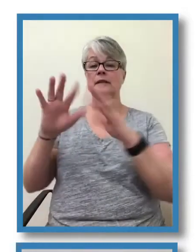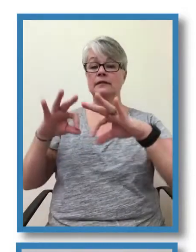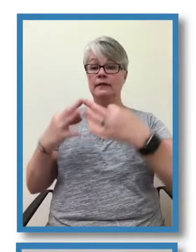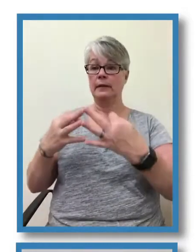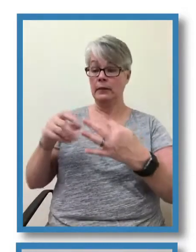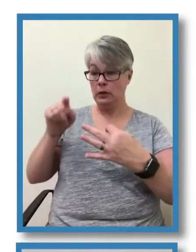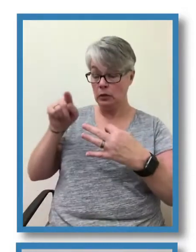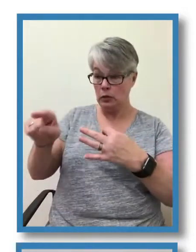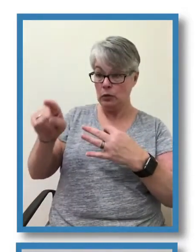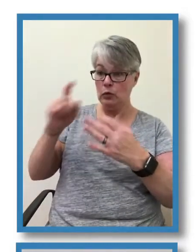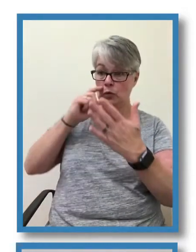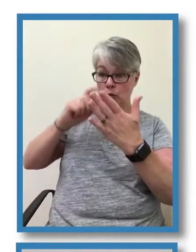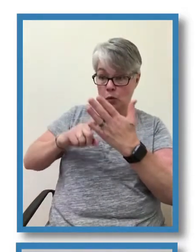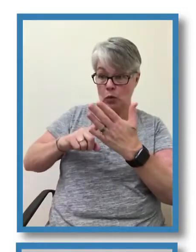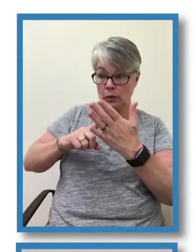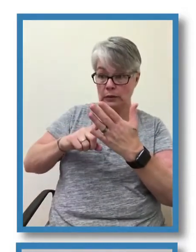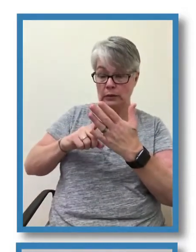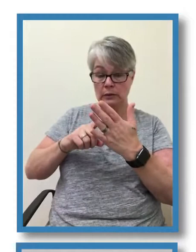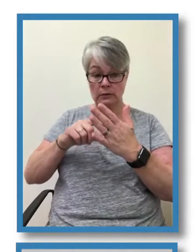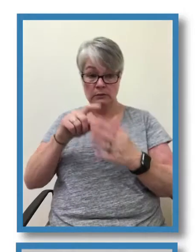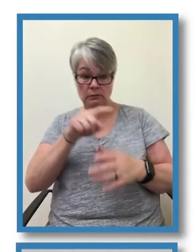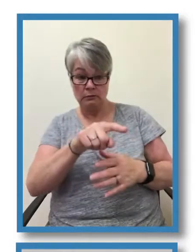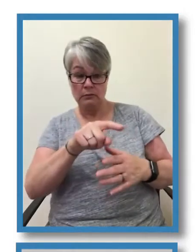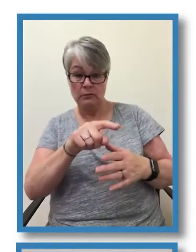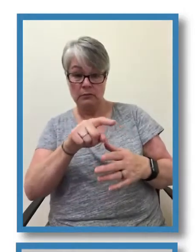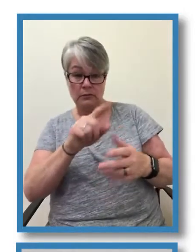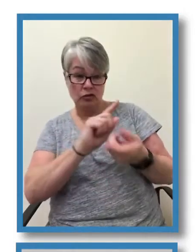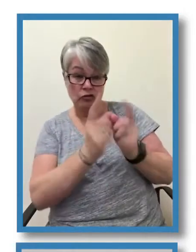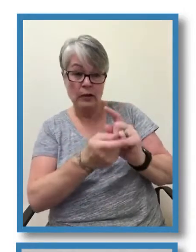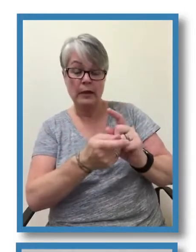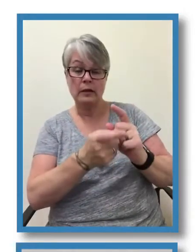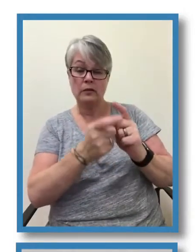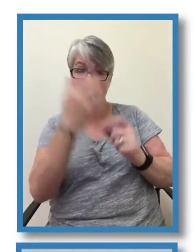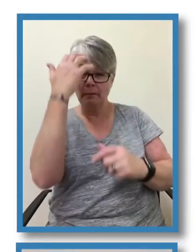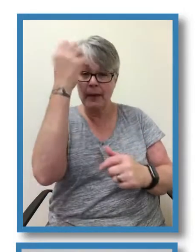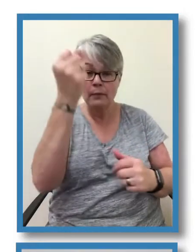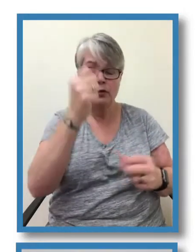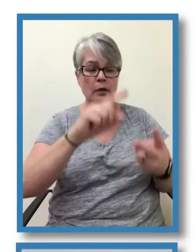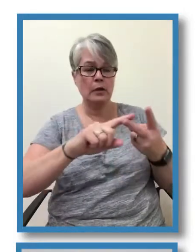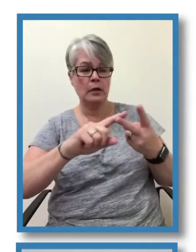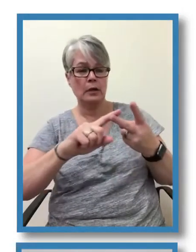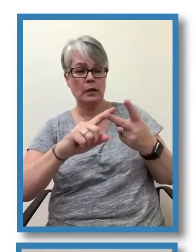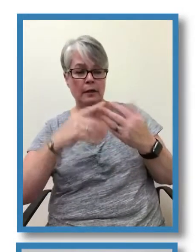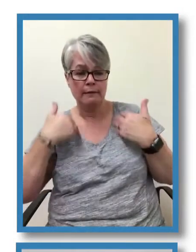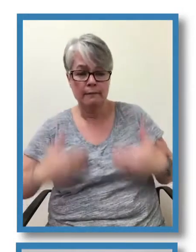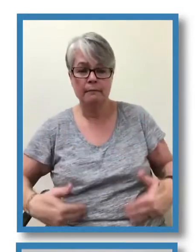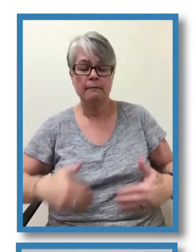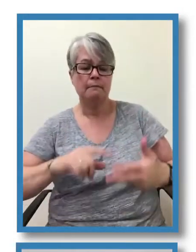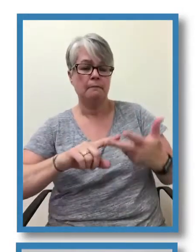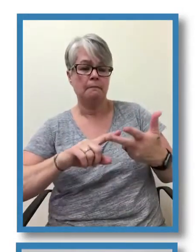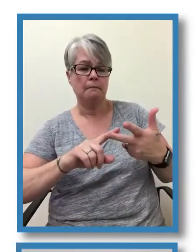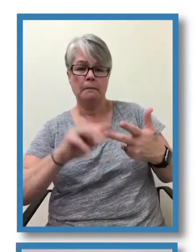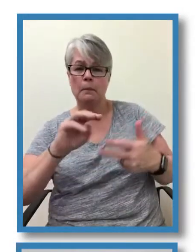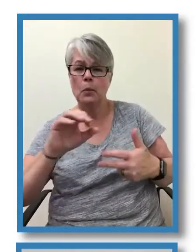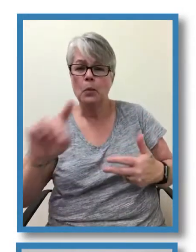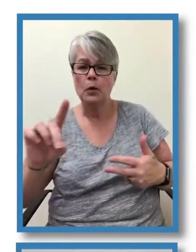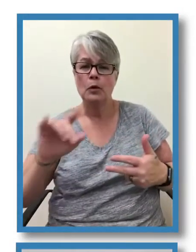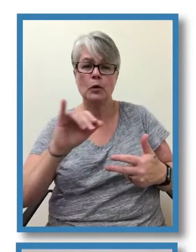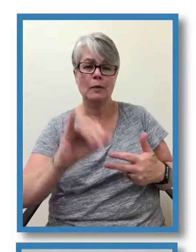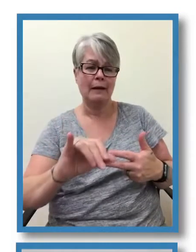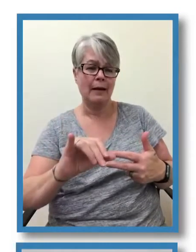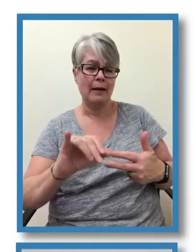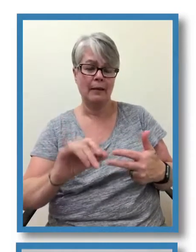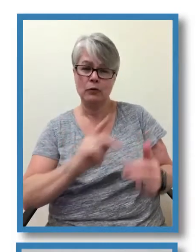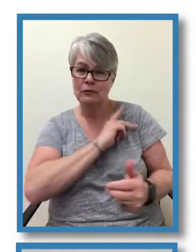had depression and now appears to become withdrawn and depressed for no apparent reason, this may be a